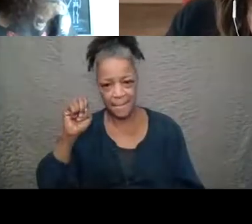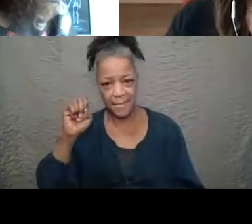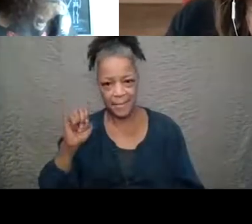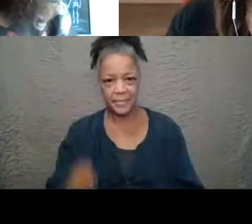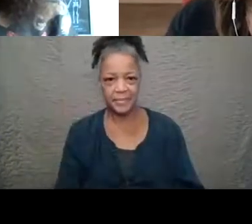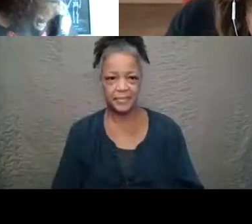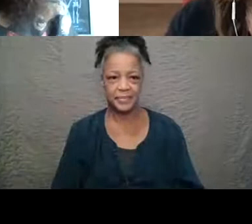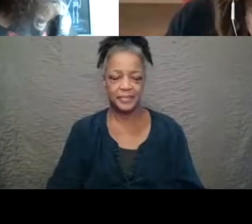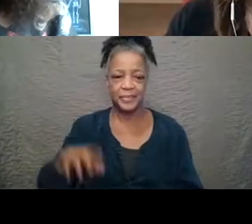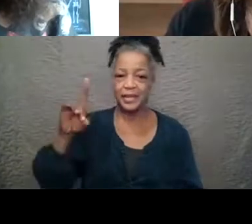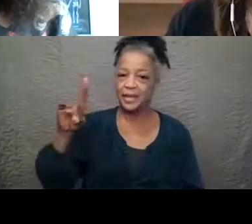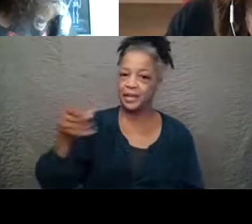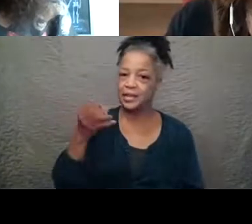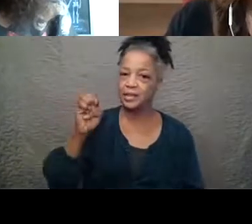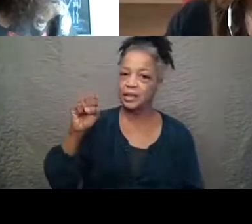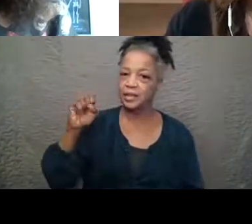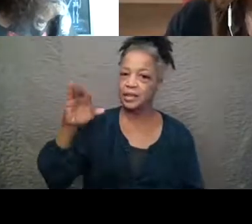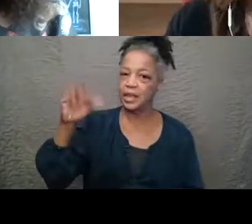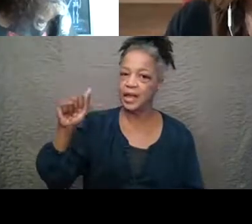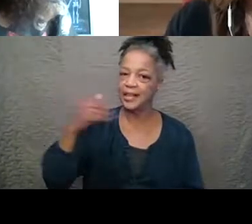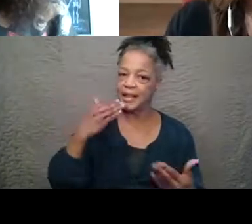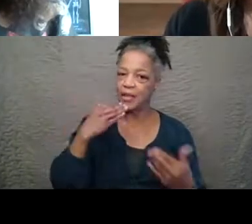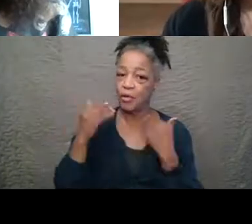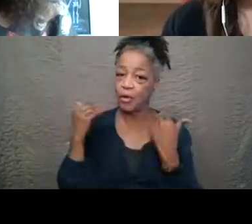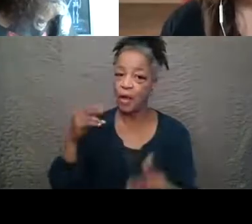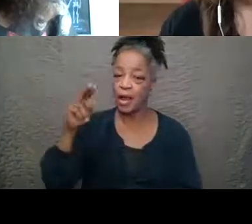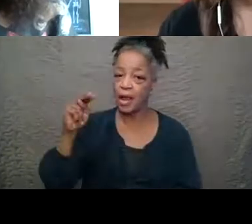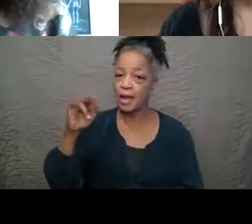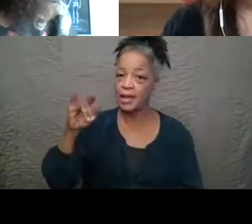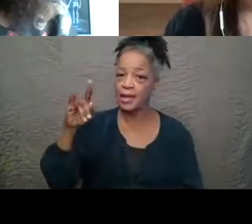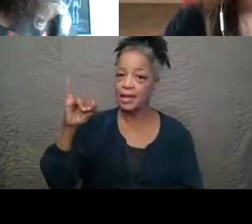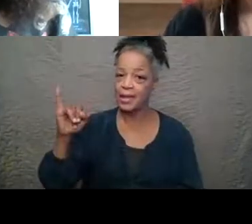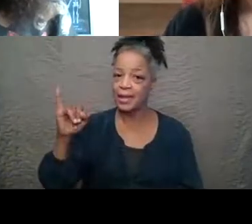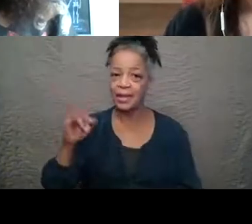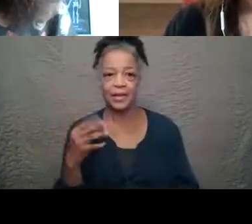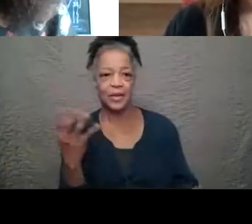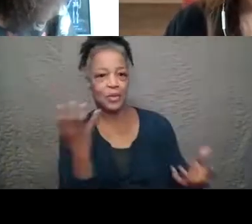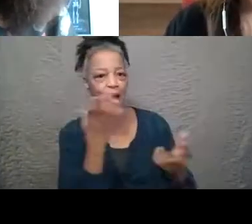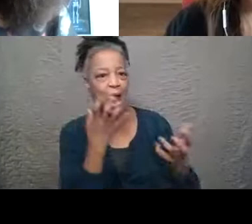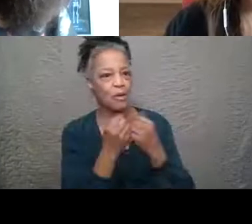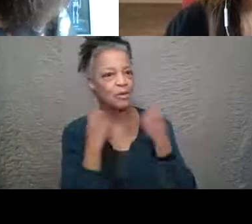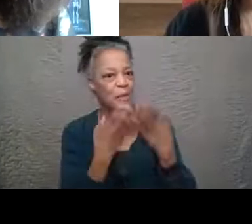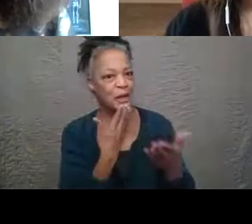Thank you. I love that. Go ahead, Nikki. Wow, there are so many good things